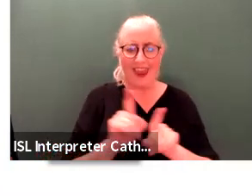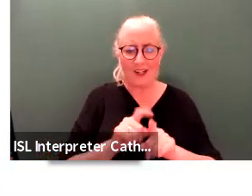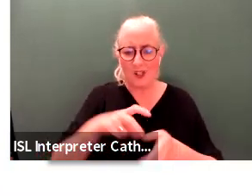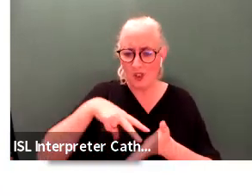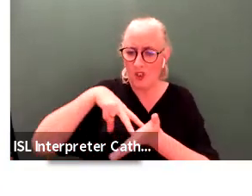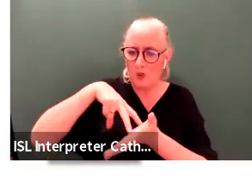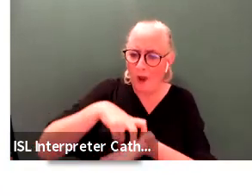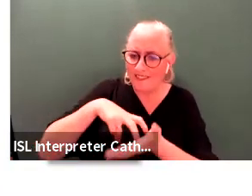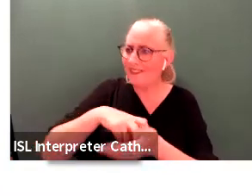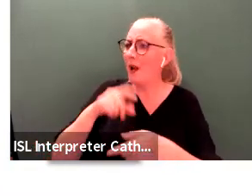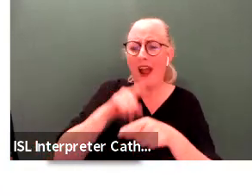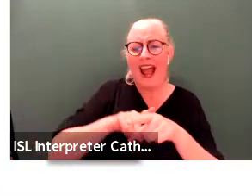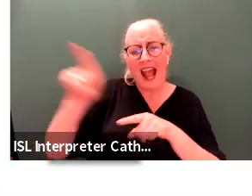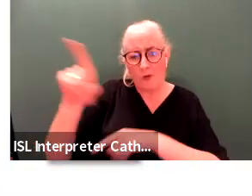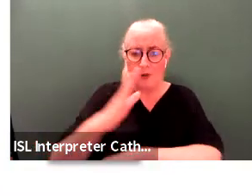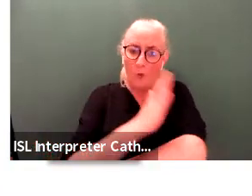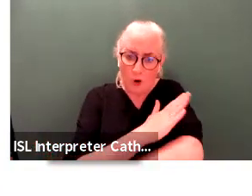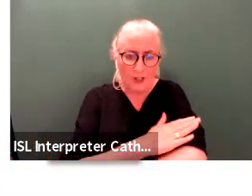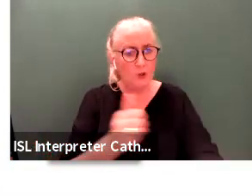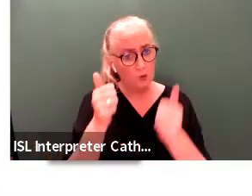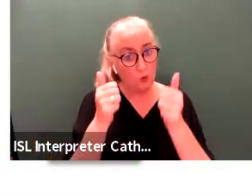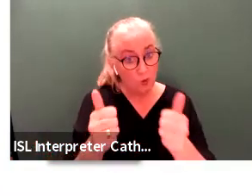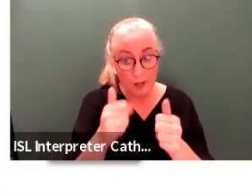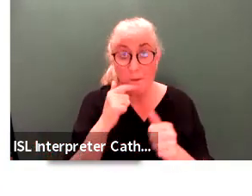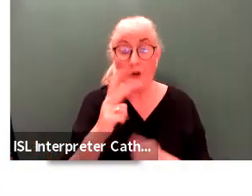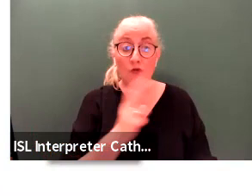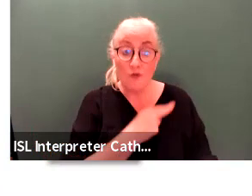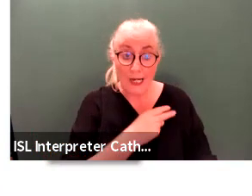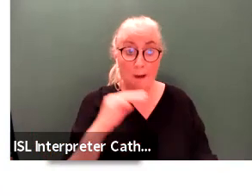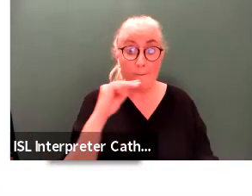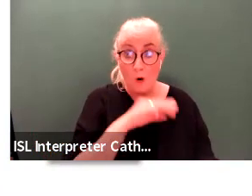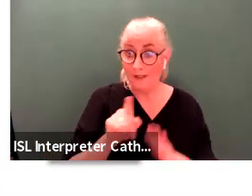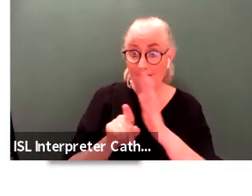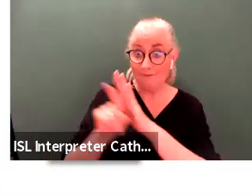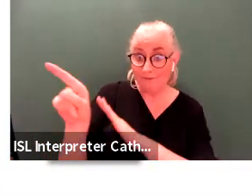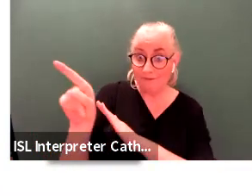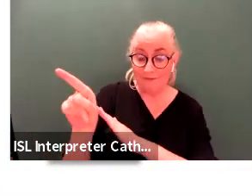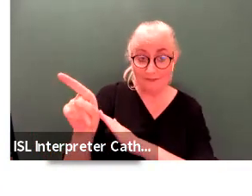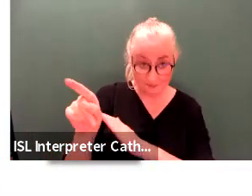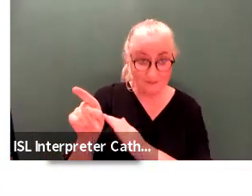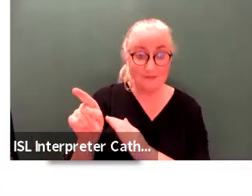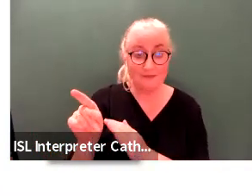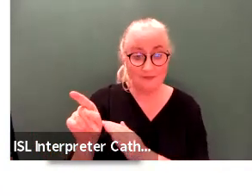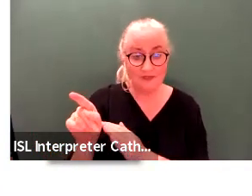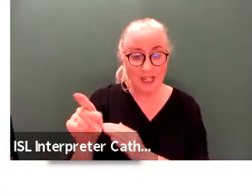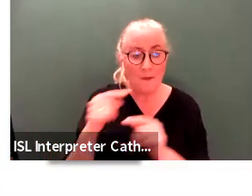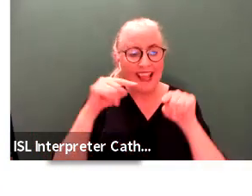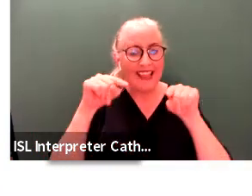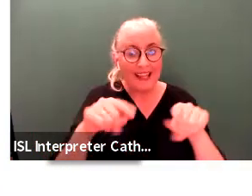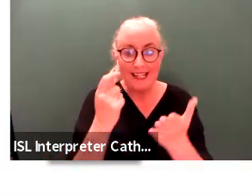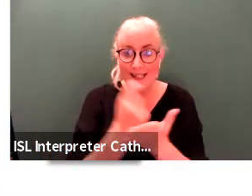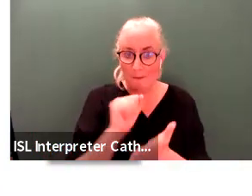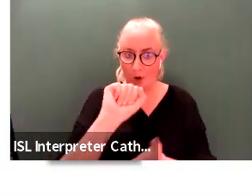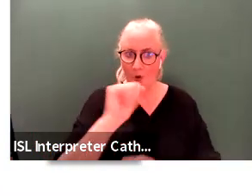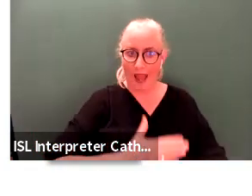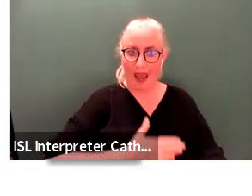and about walking is also very good. But it's just so important that, you know, this is a time in your life where